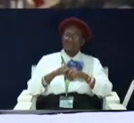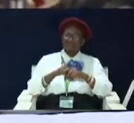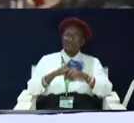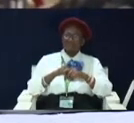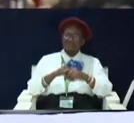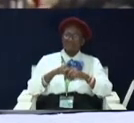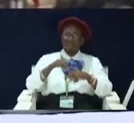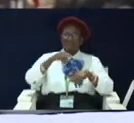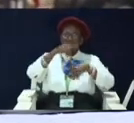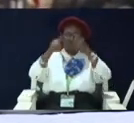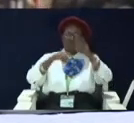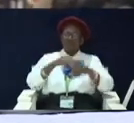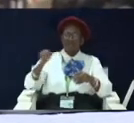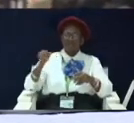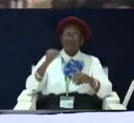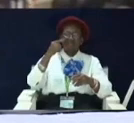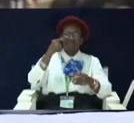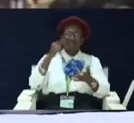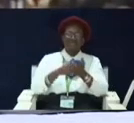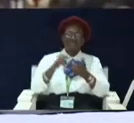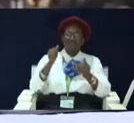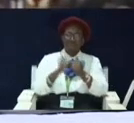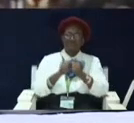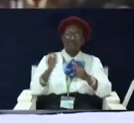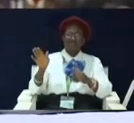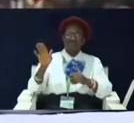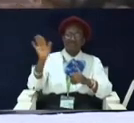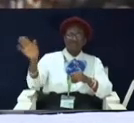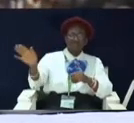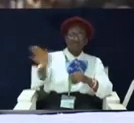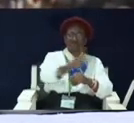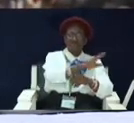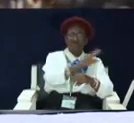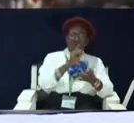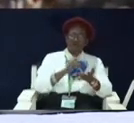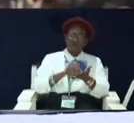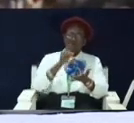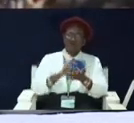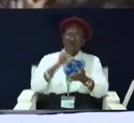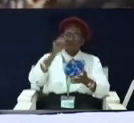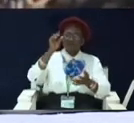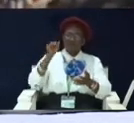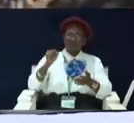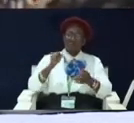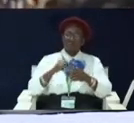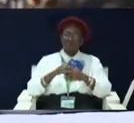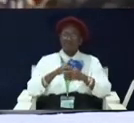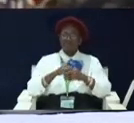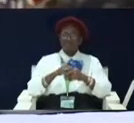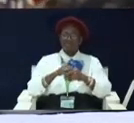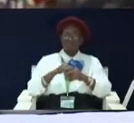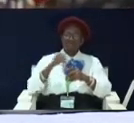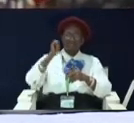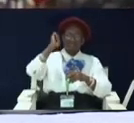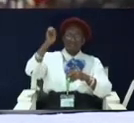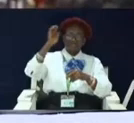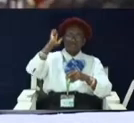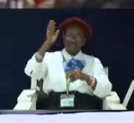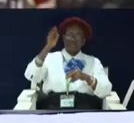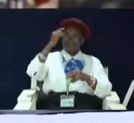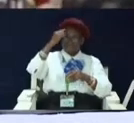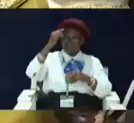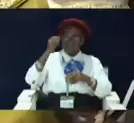Go and check with your doctor. E pada lo se abewo pelu dokita yin. He will think he's looking at a